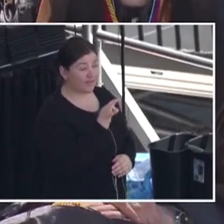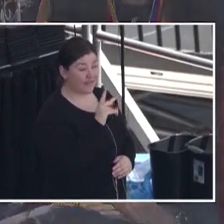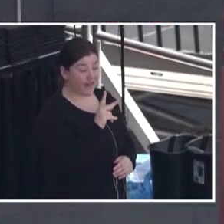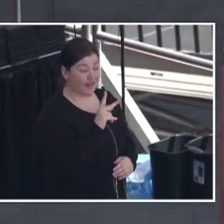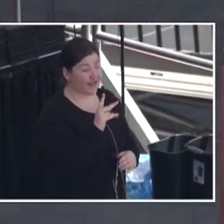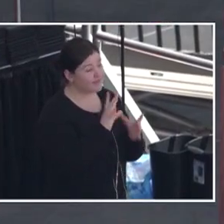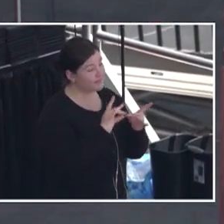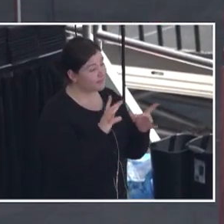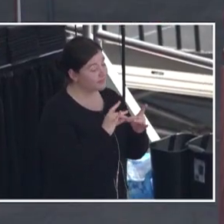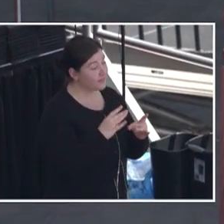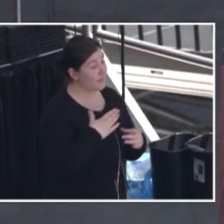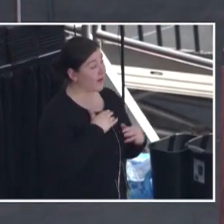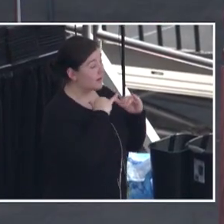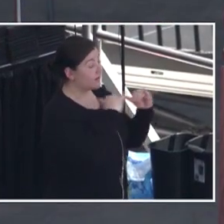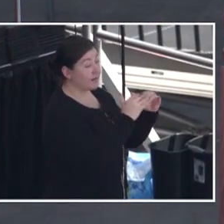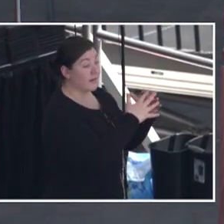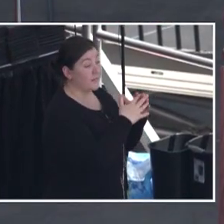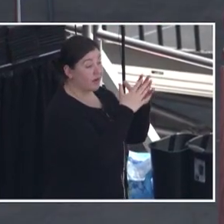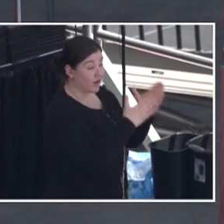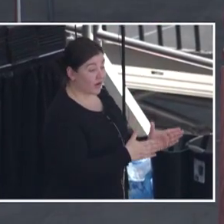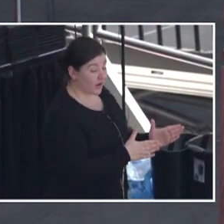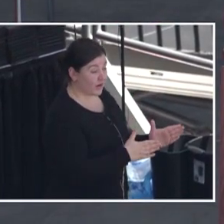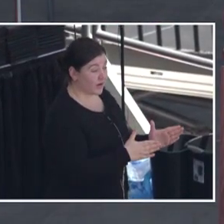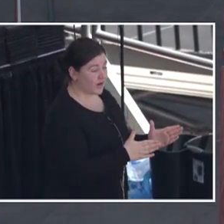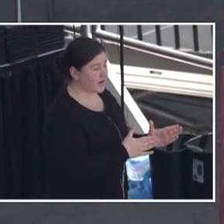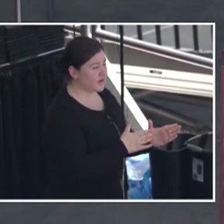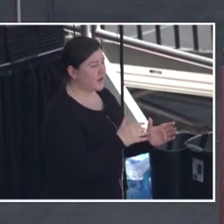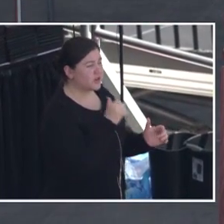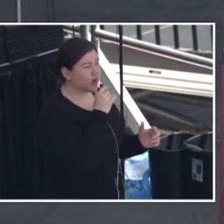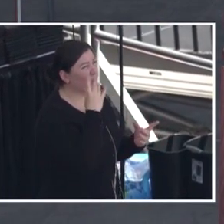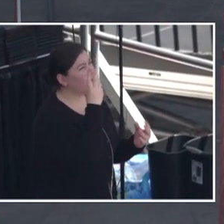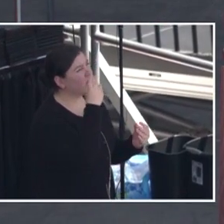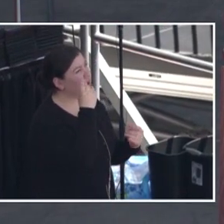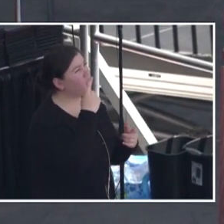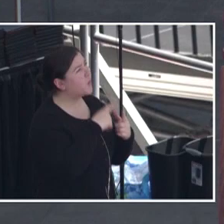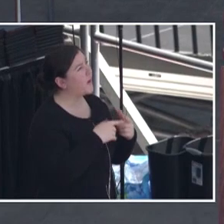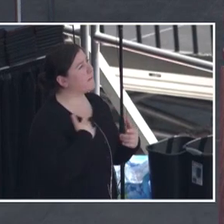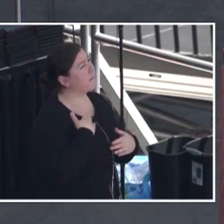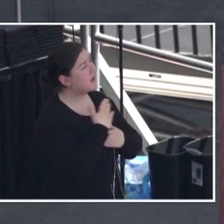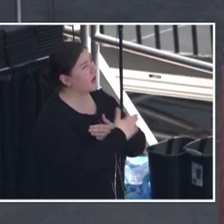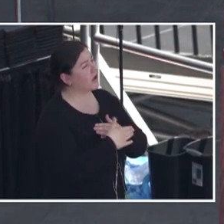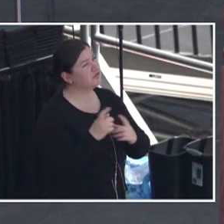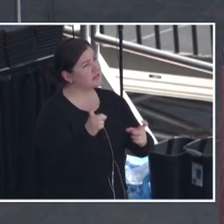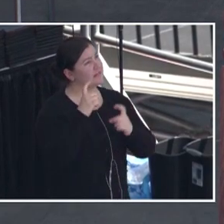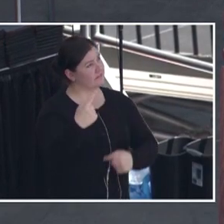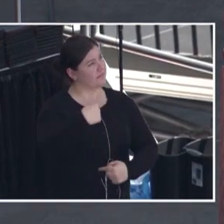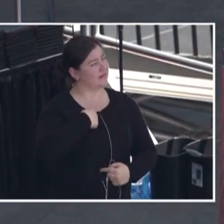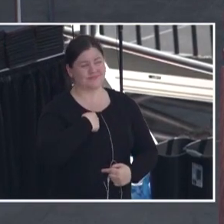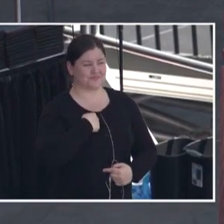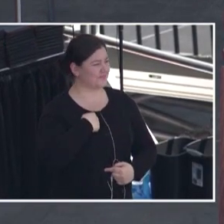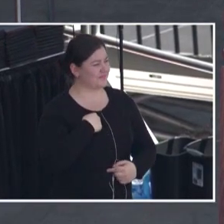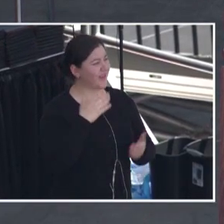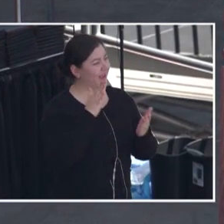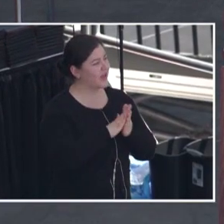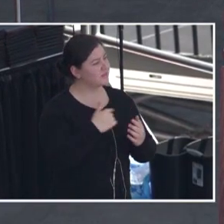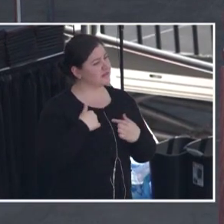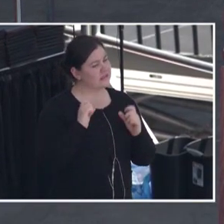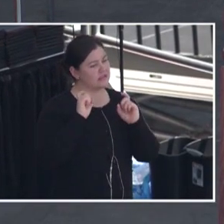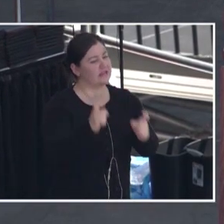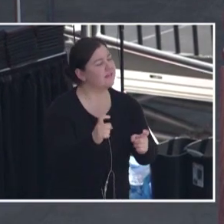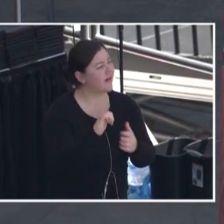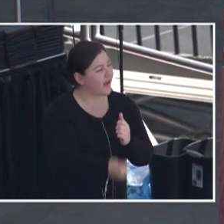fellow American, ask not what your country can do for you, ask what you can do for your